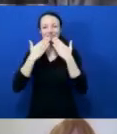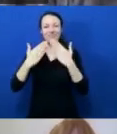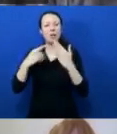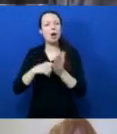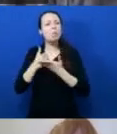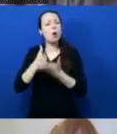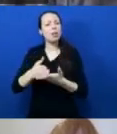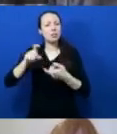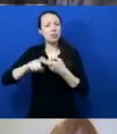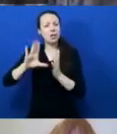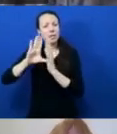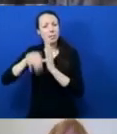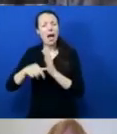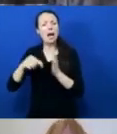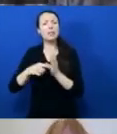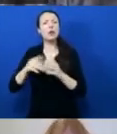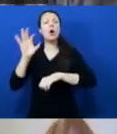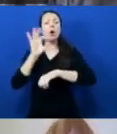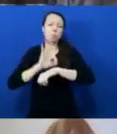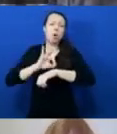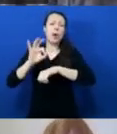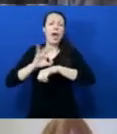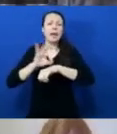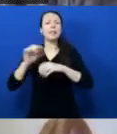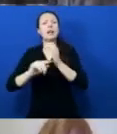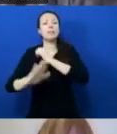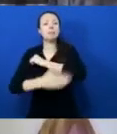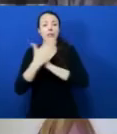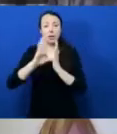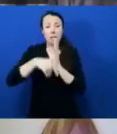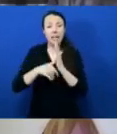is organized by the councillors of the Association of the Polish Cities